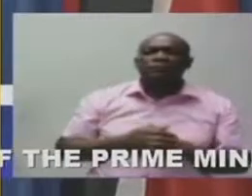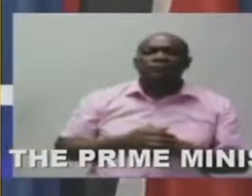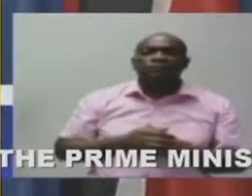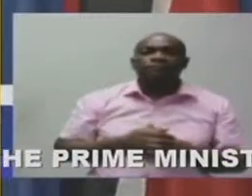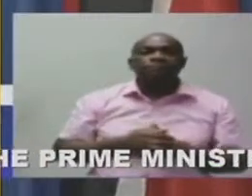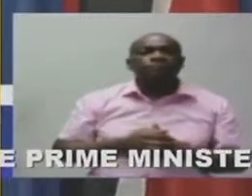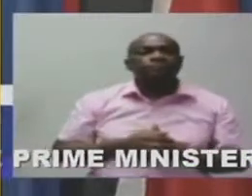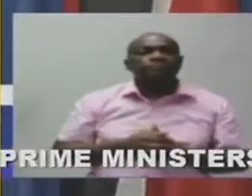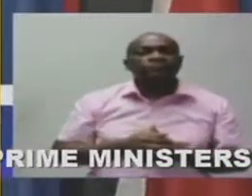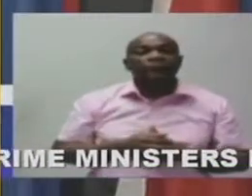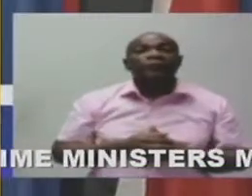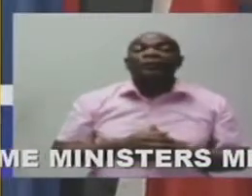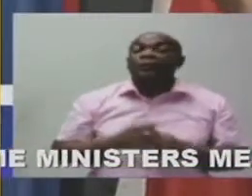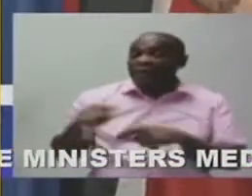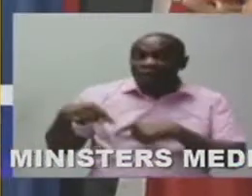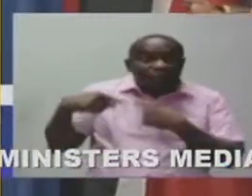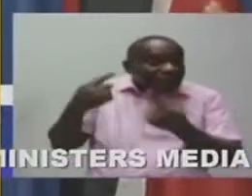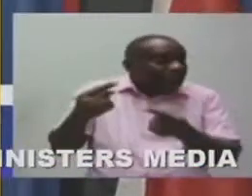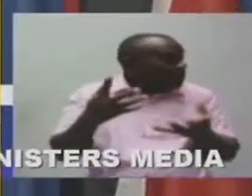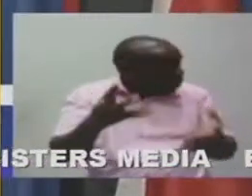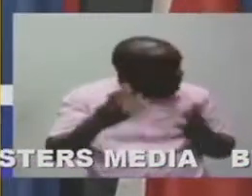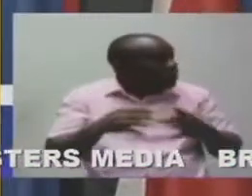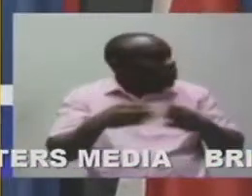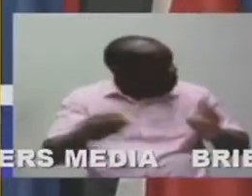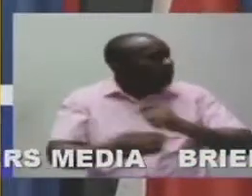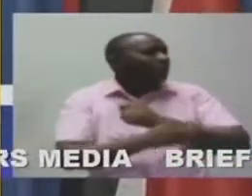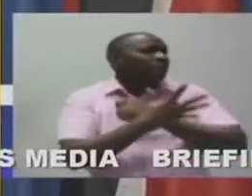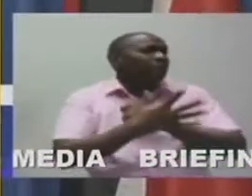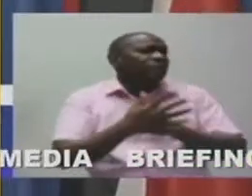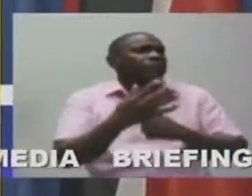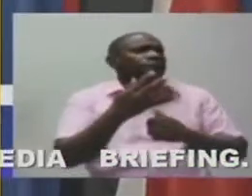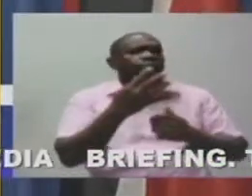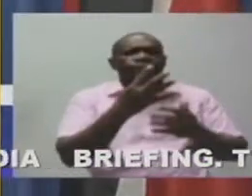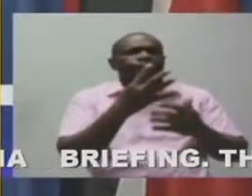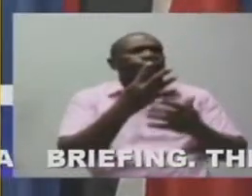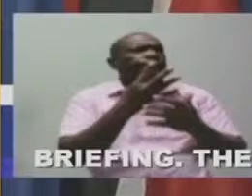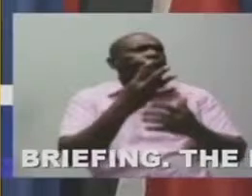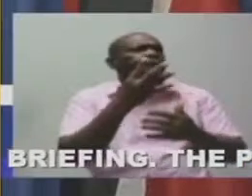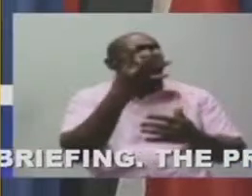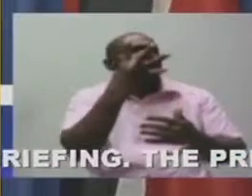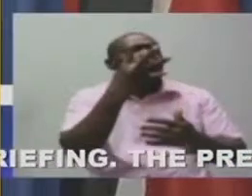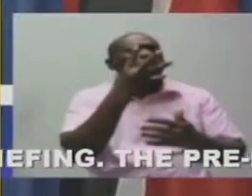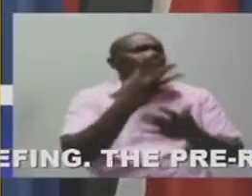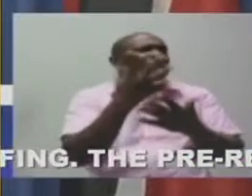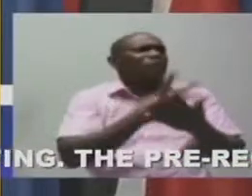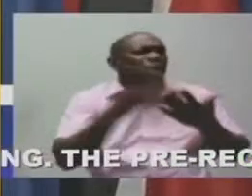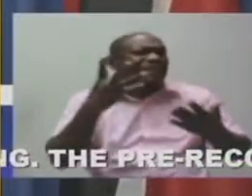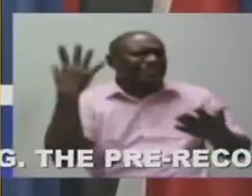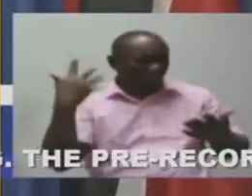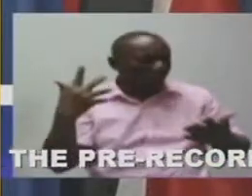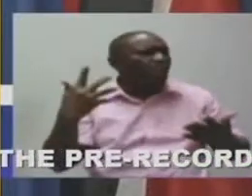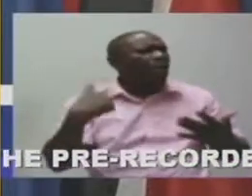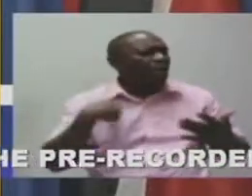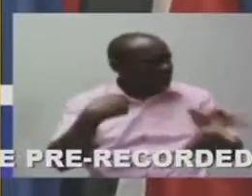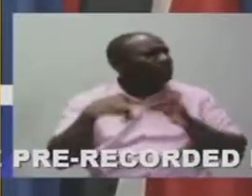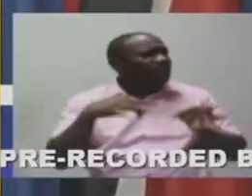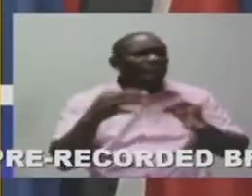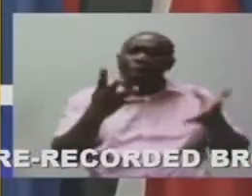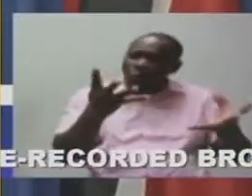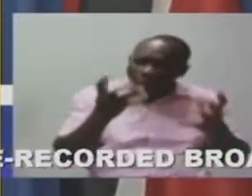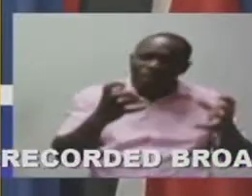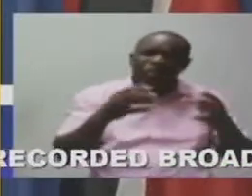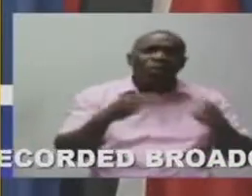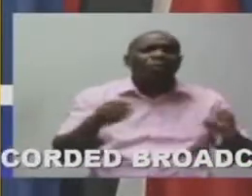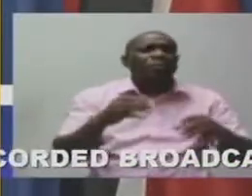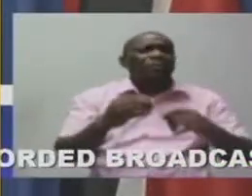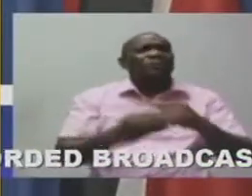mean, it was last, 4 or 5 weeks ago I mentioned that. The fear is that once we open the